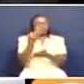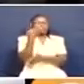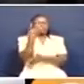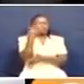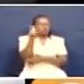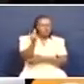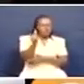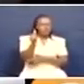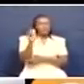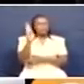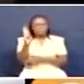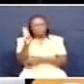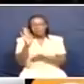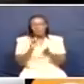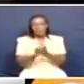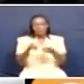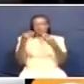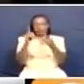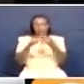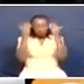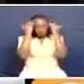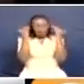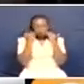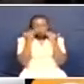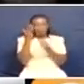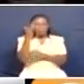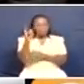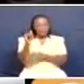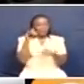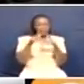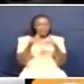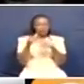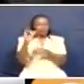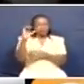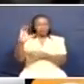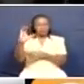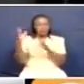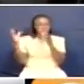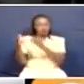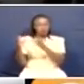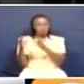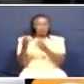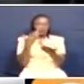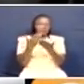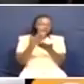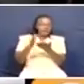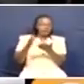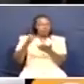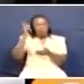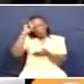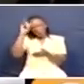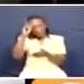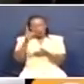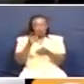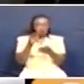34B, that were delivered to this court by the Electoral Commission, were either forgeries or